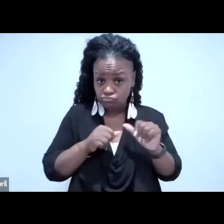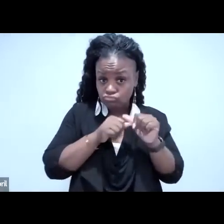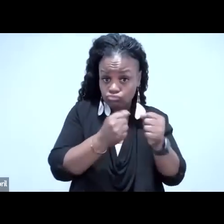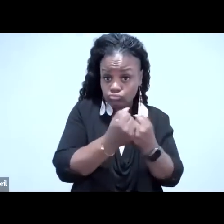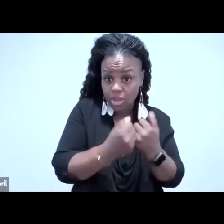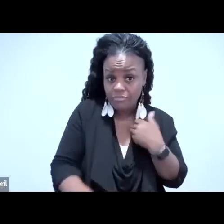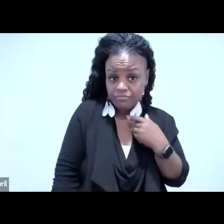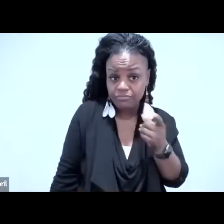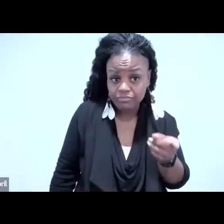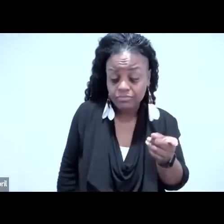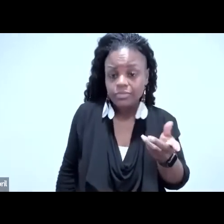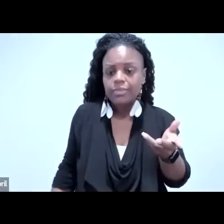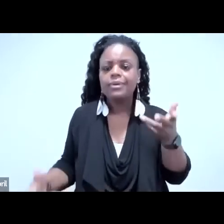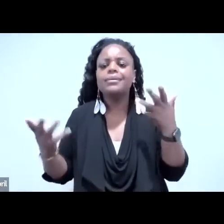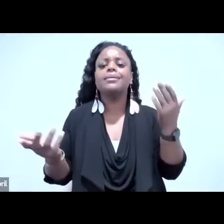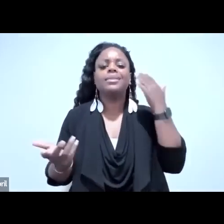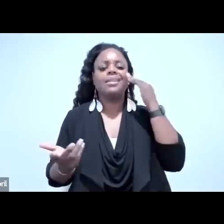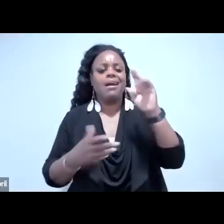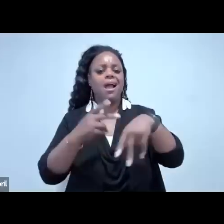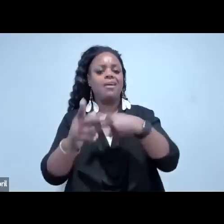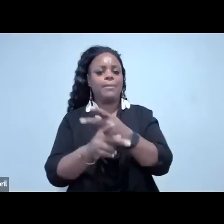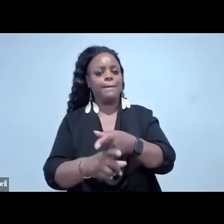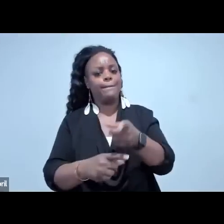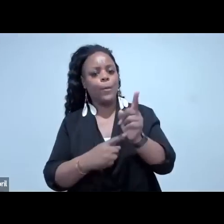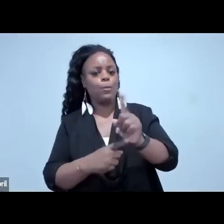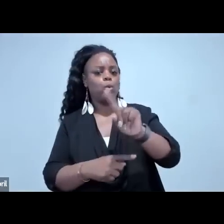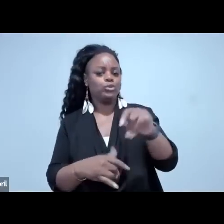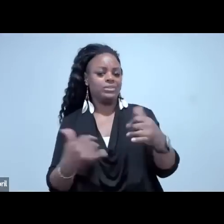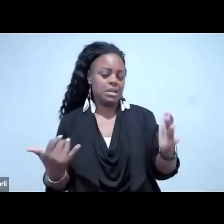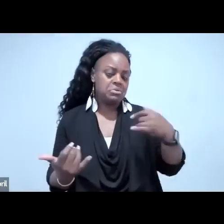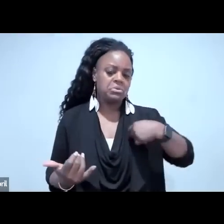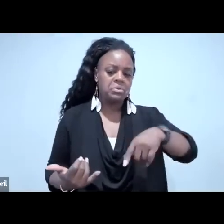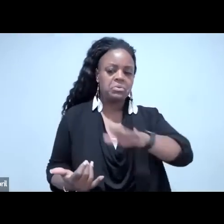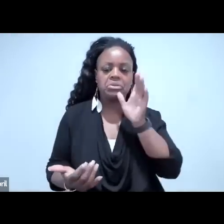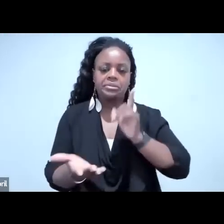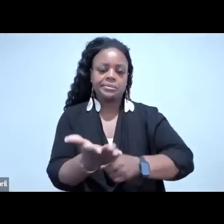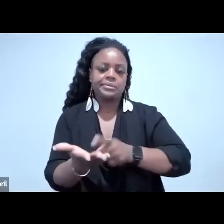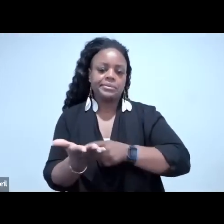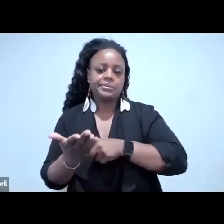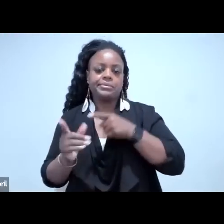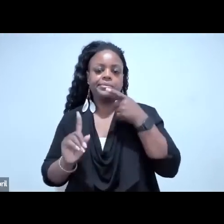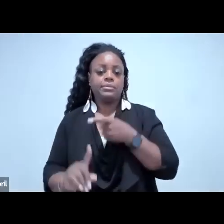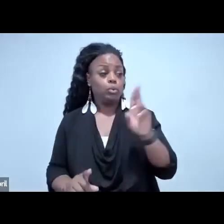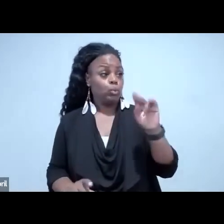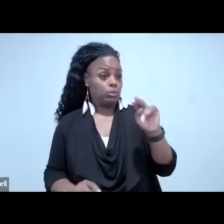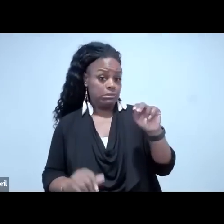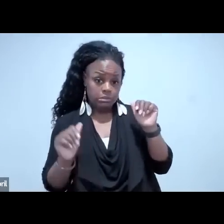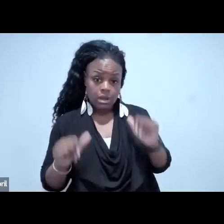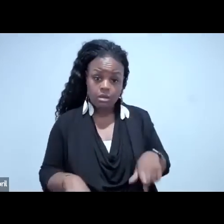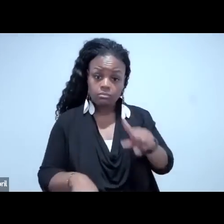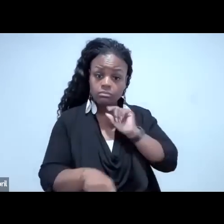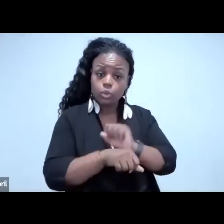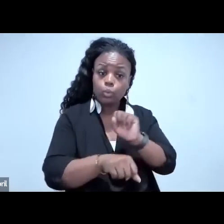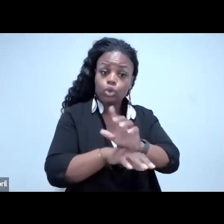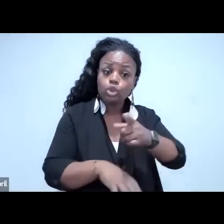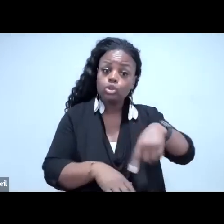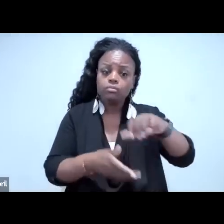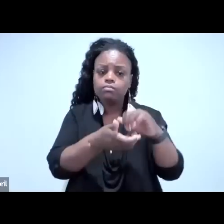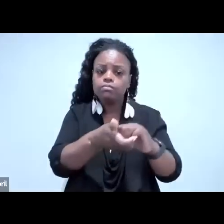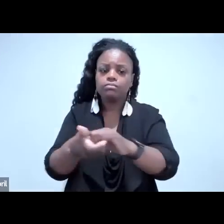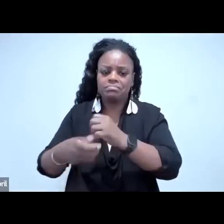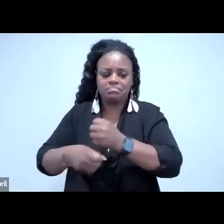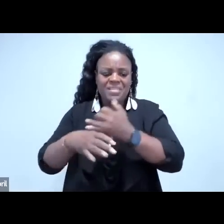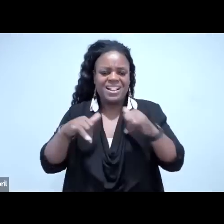can workers' allies do to expand on this moment, to help unions grow and to help lift workers faster